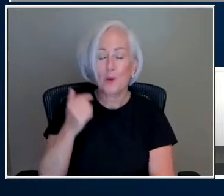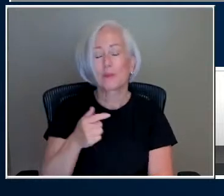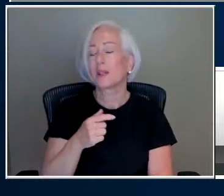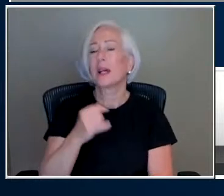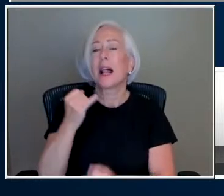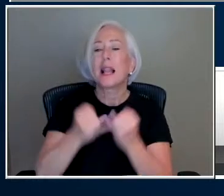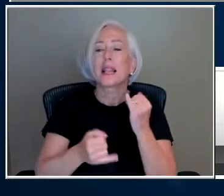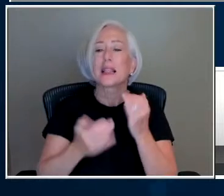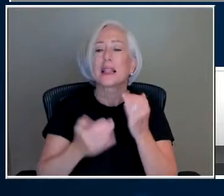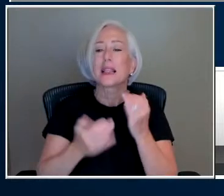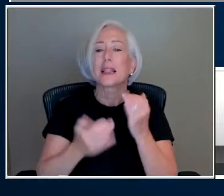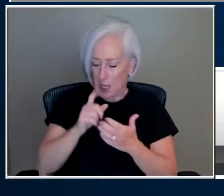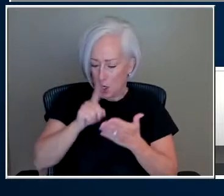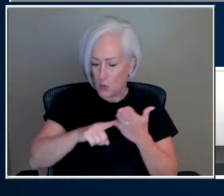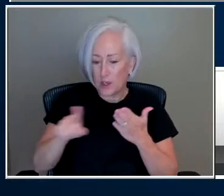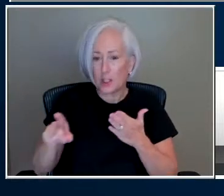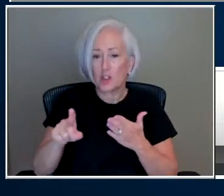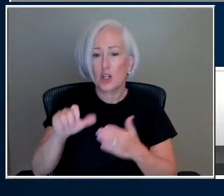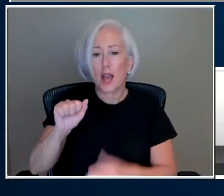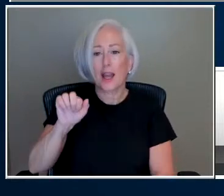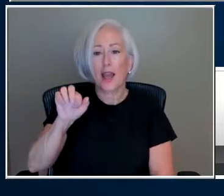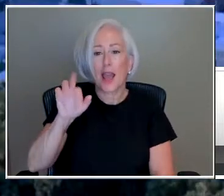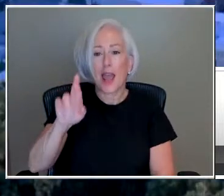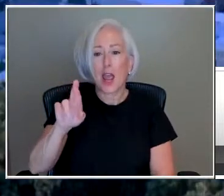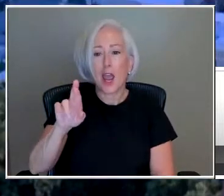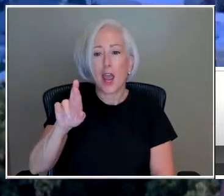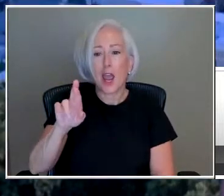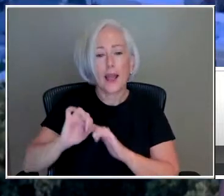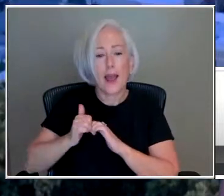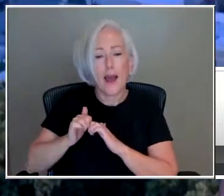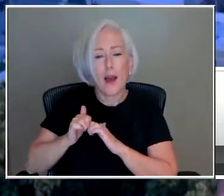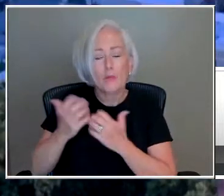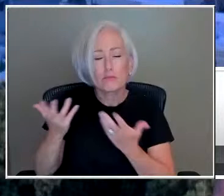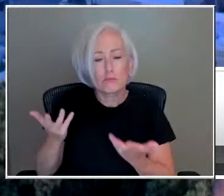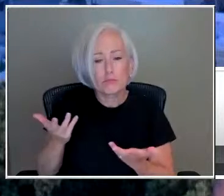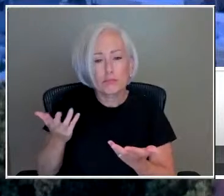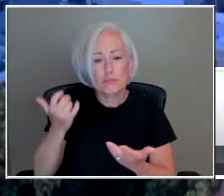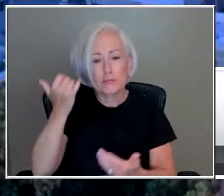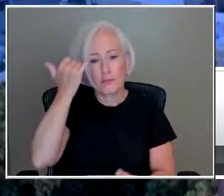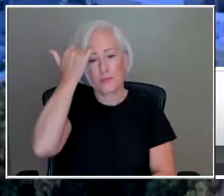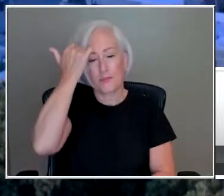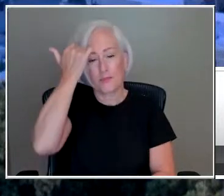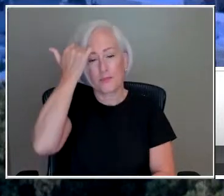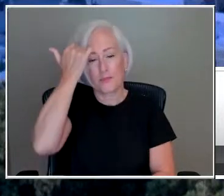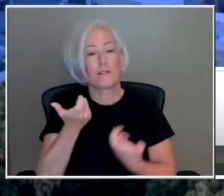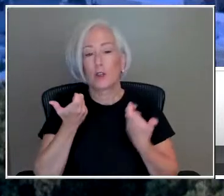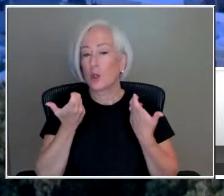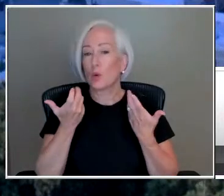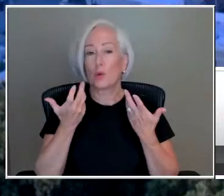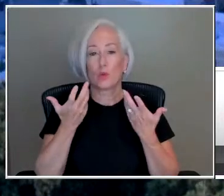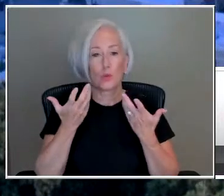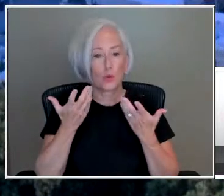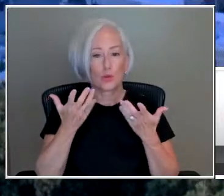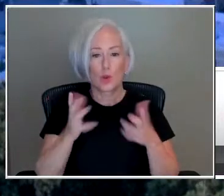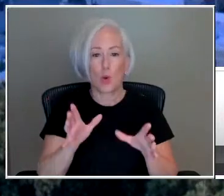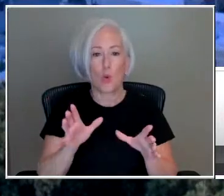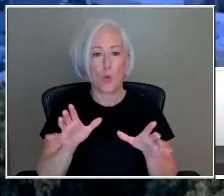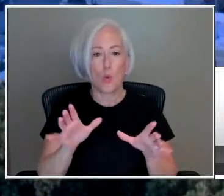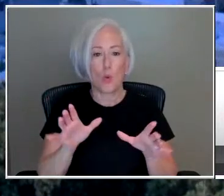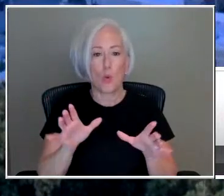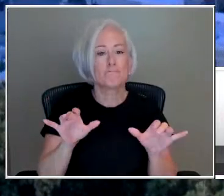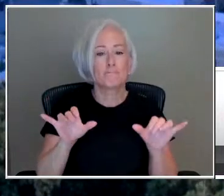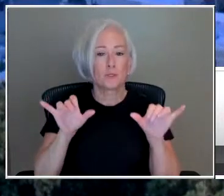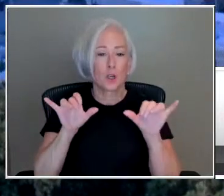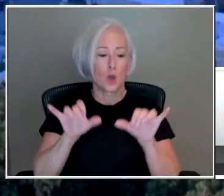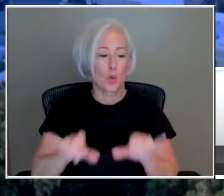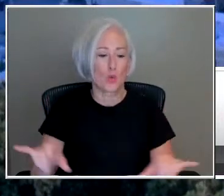the air quality? There are a couple different ways you can do it. If you don't want to get kind of a routine notification,